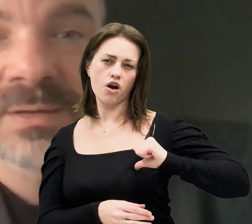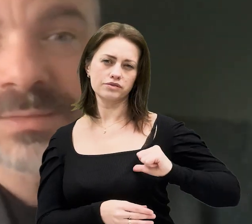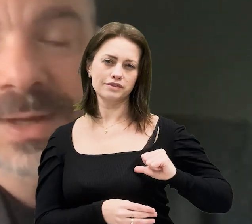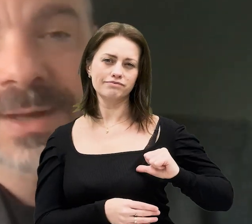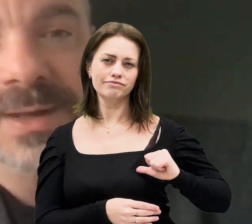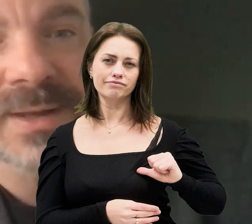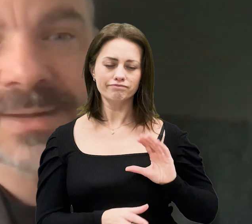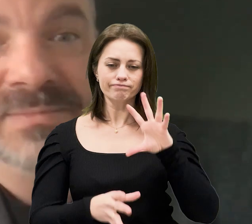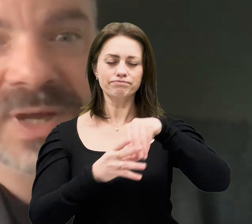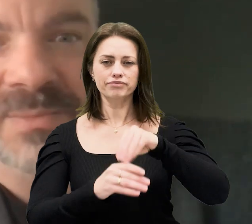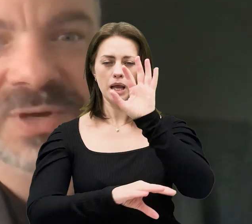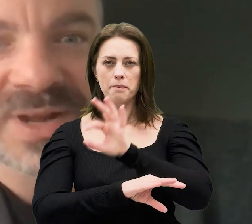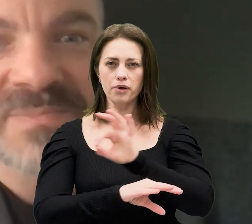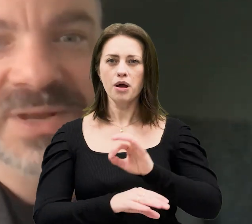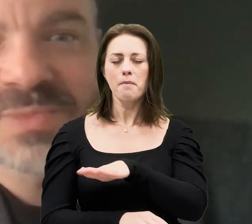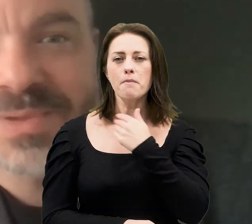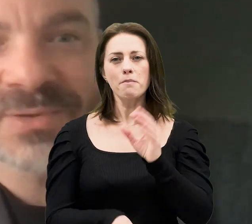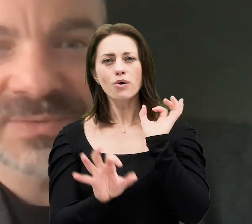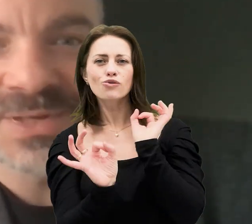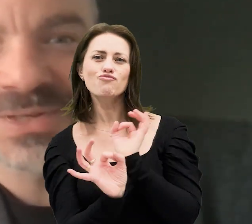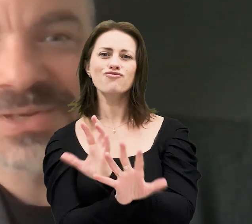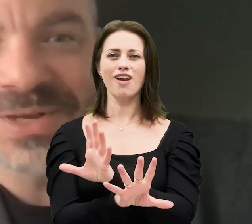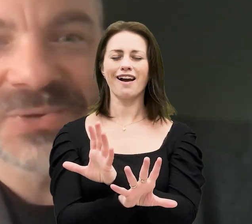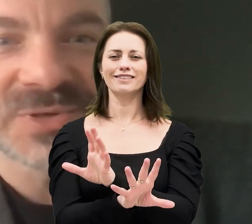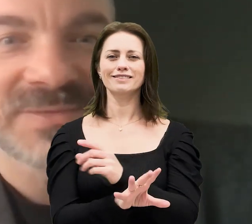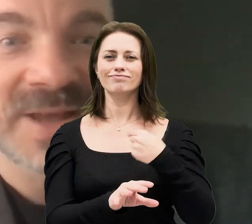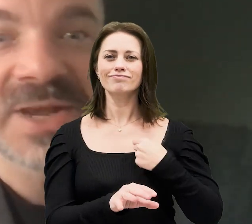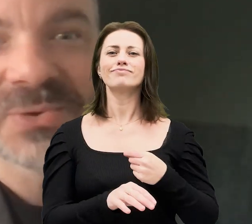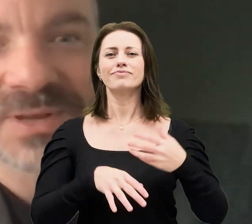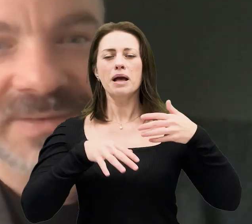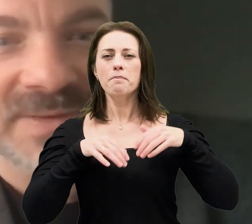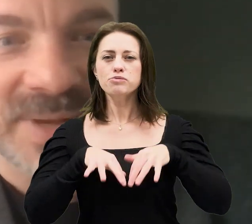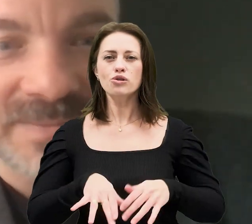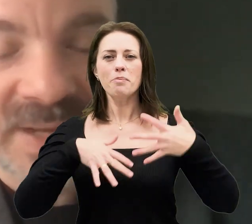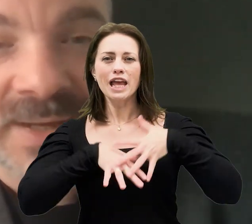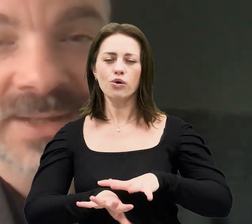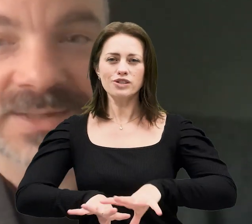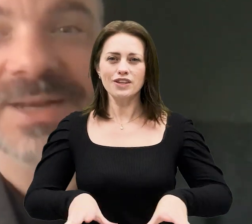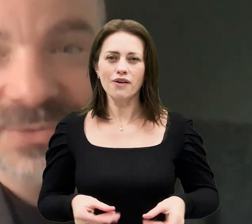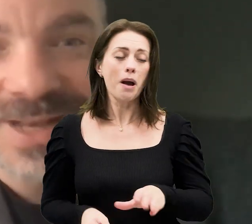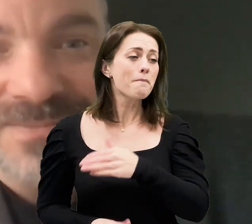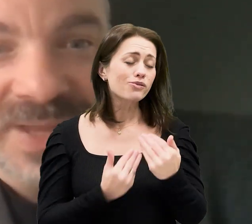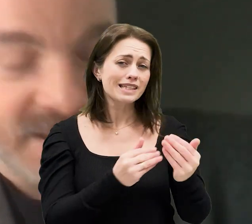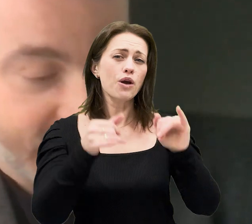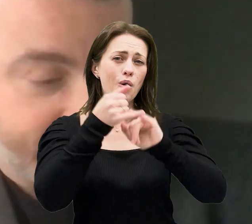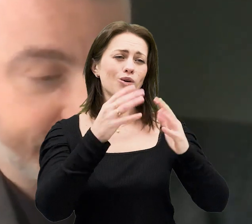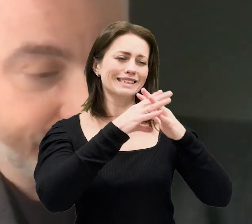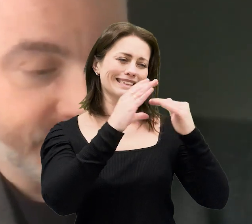year ago, and I'm more than happy to be part of this inclusion and inclusive family. Thank you,